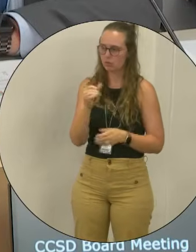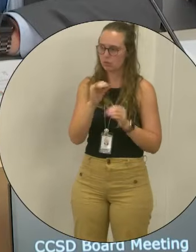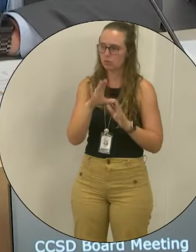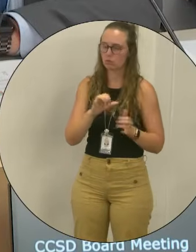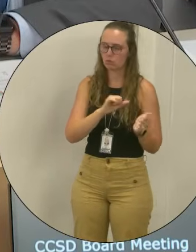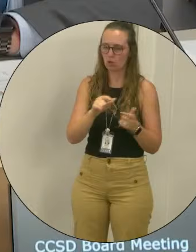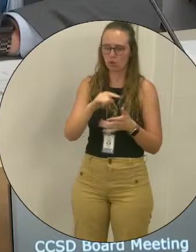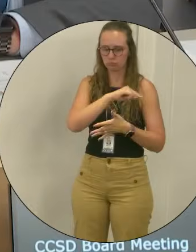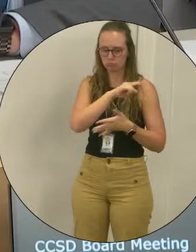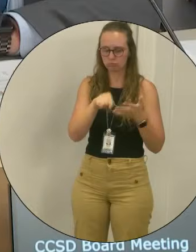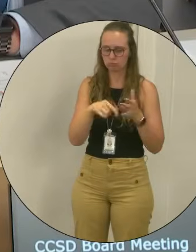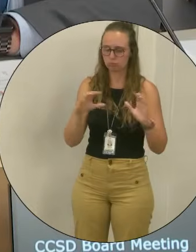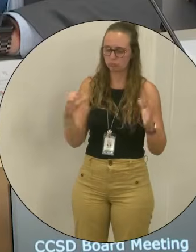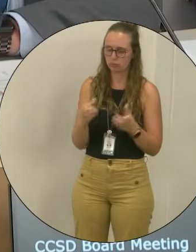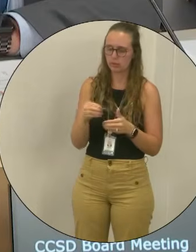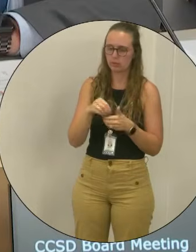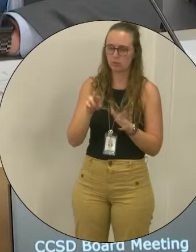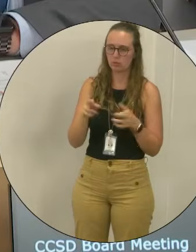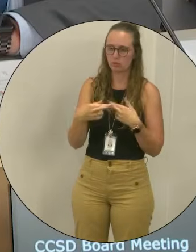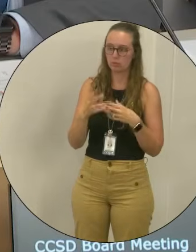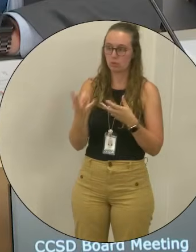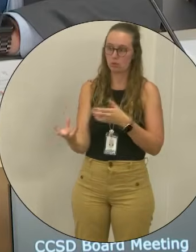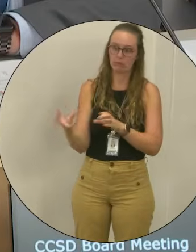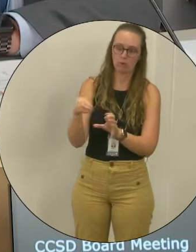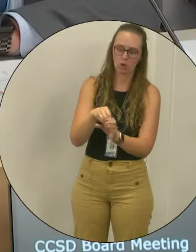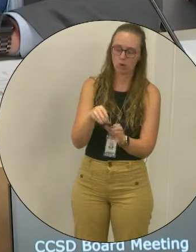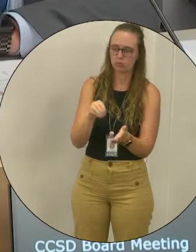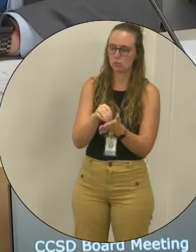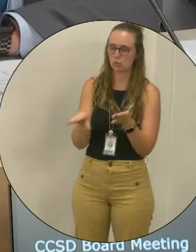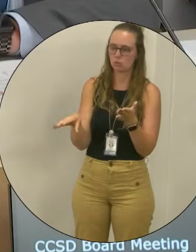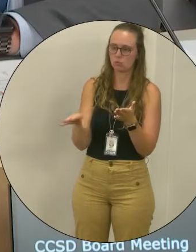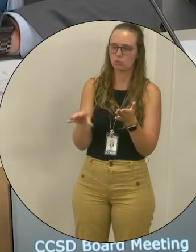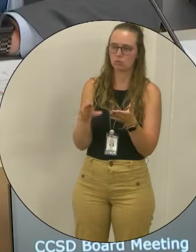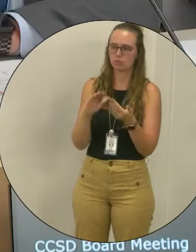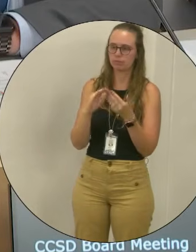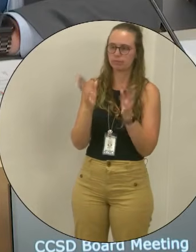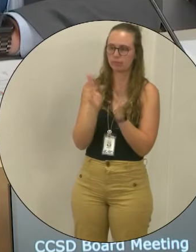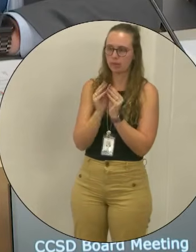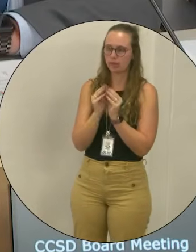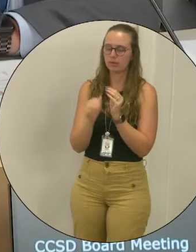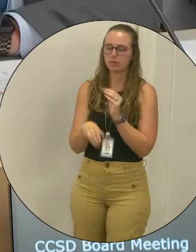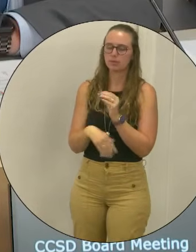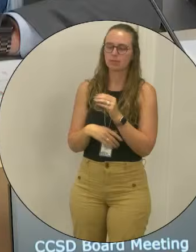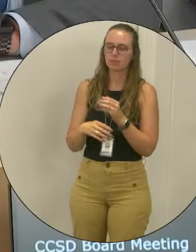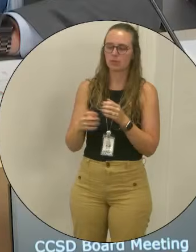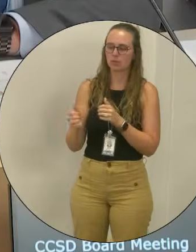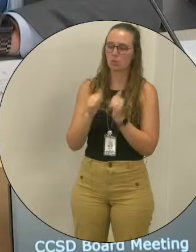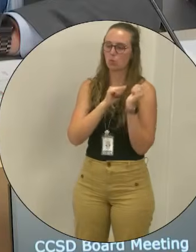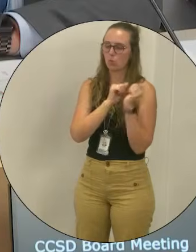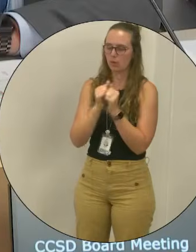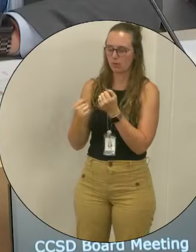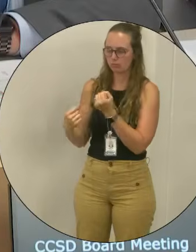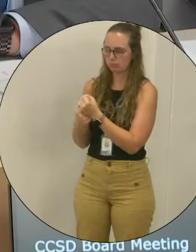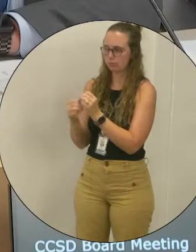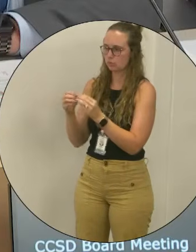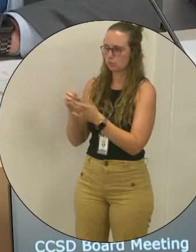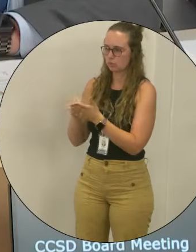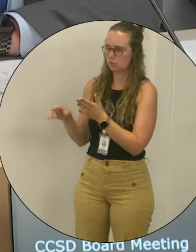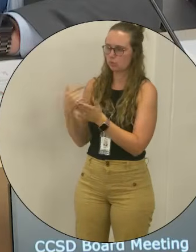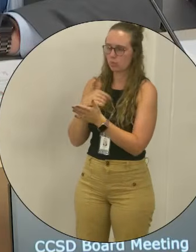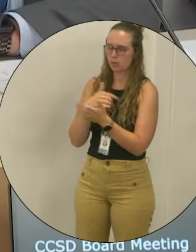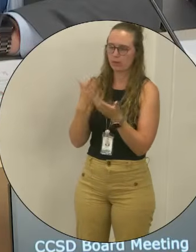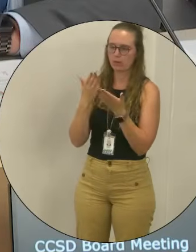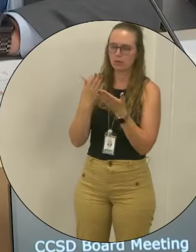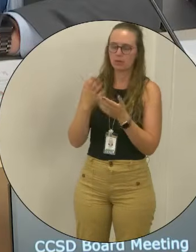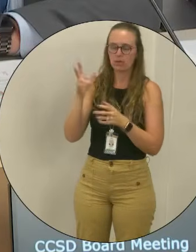all in the room, all and involved in the student town hall circle process along with the students. So we're hearing